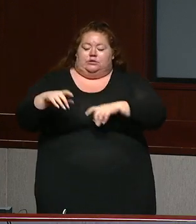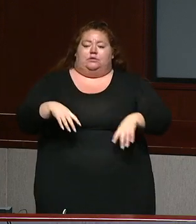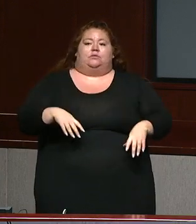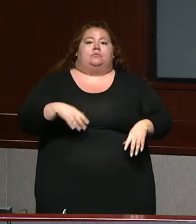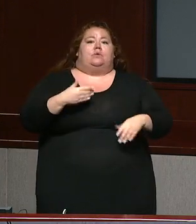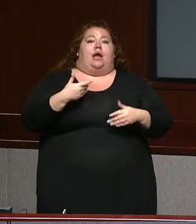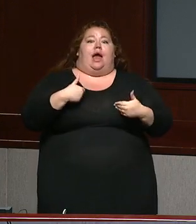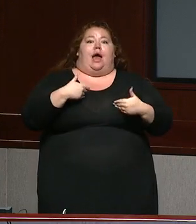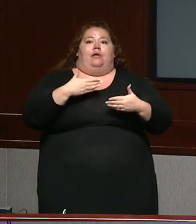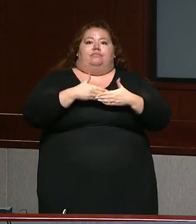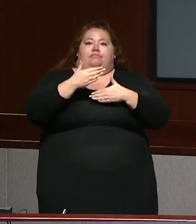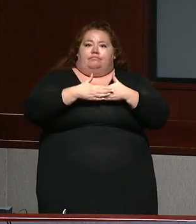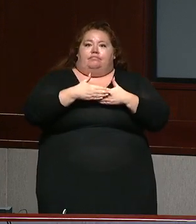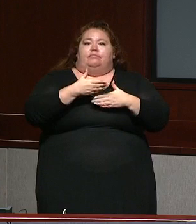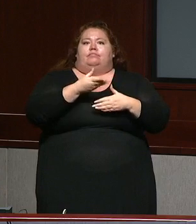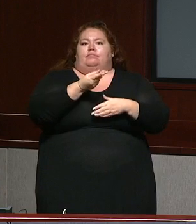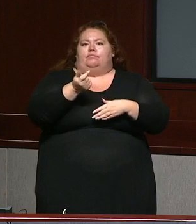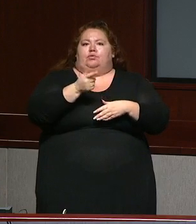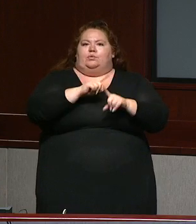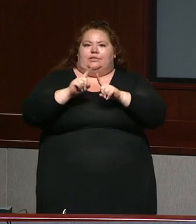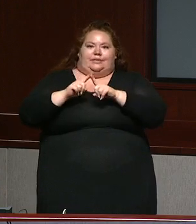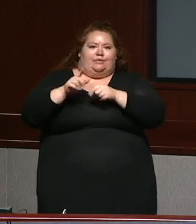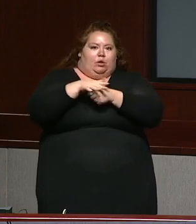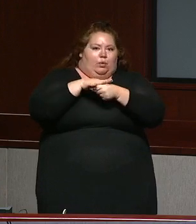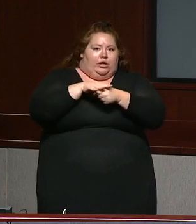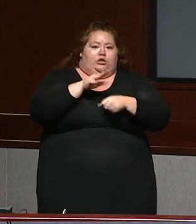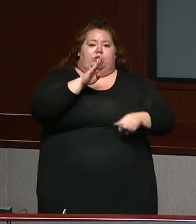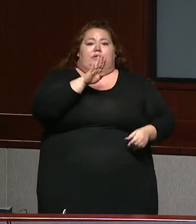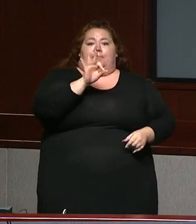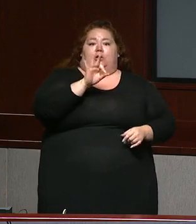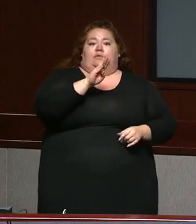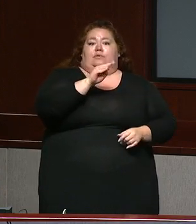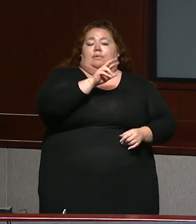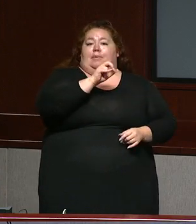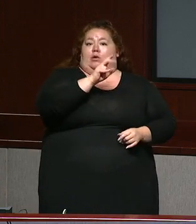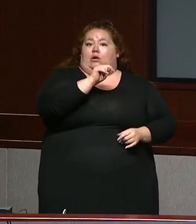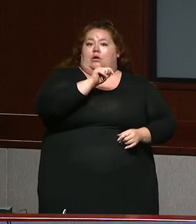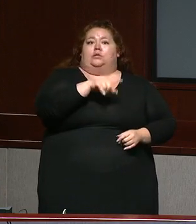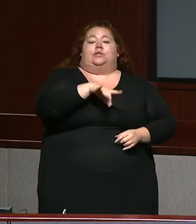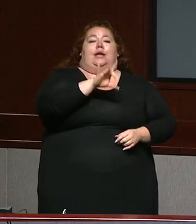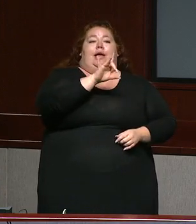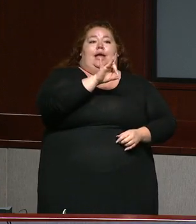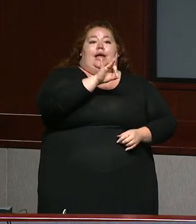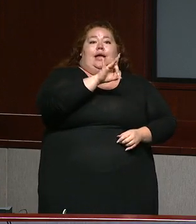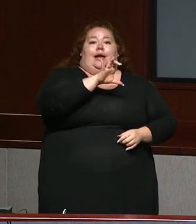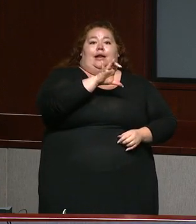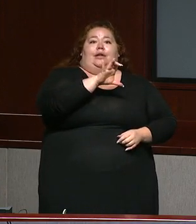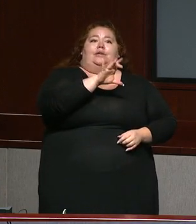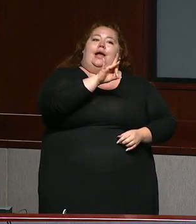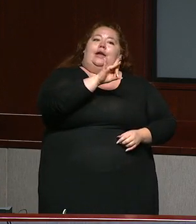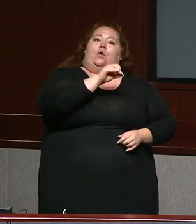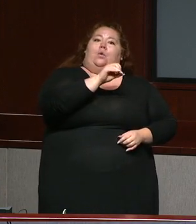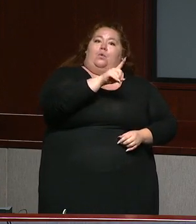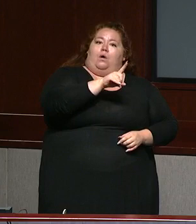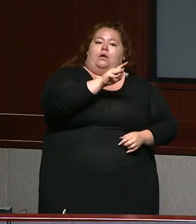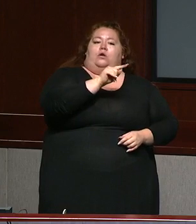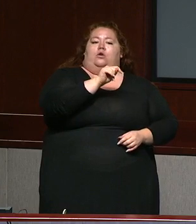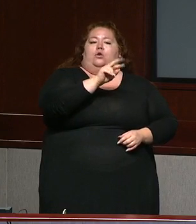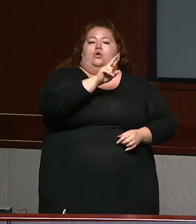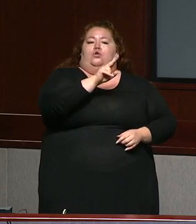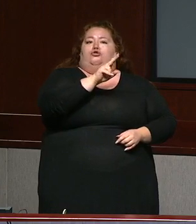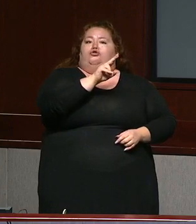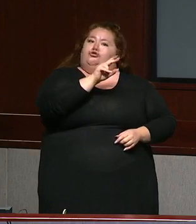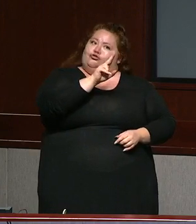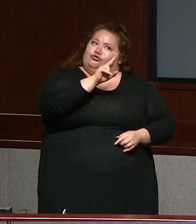share with you today, it's over at the Bakersfield Marriott at 801 Truxton Avenue. It's open from 8 a.m. to 6